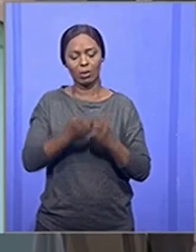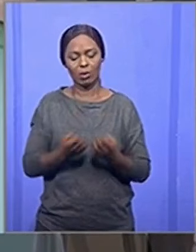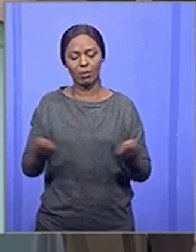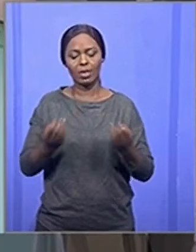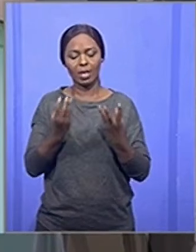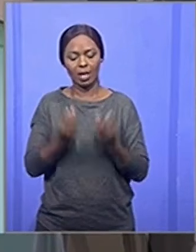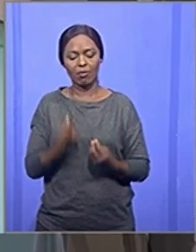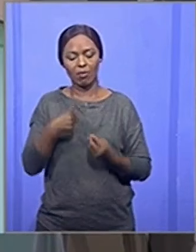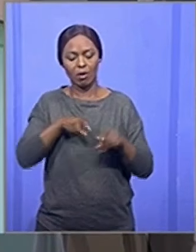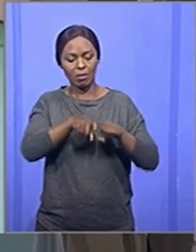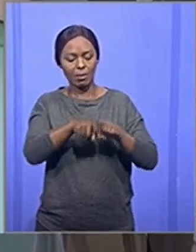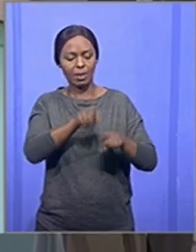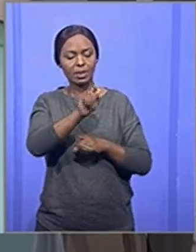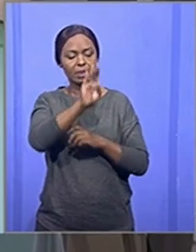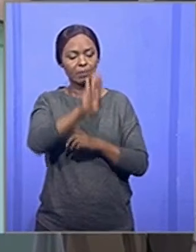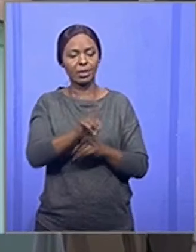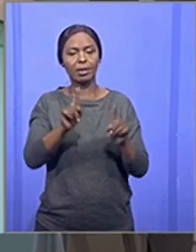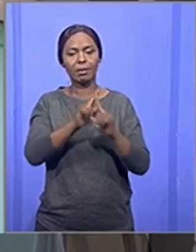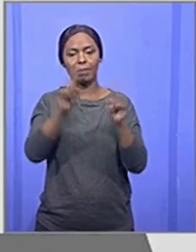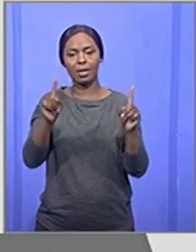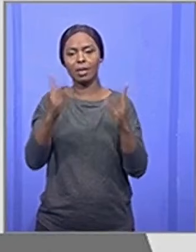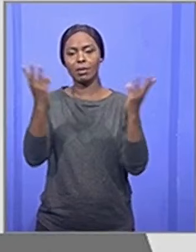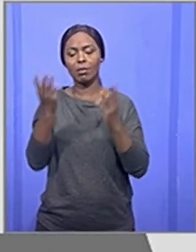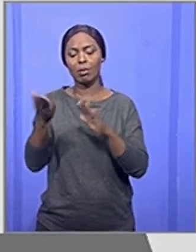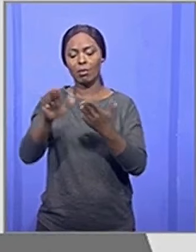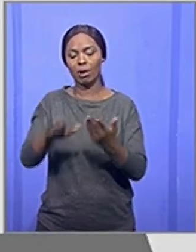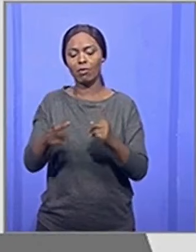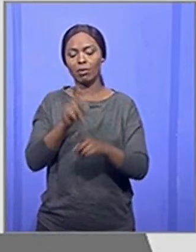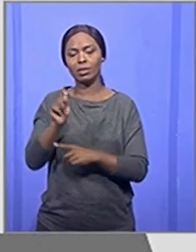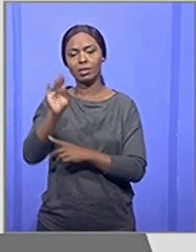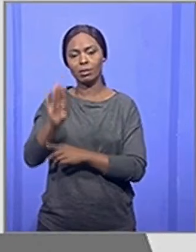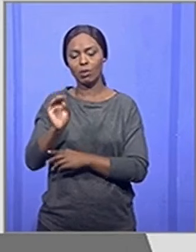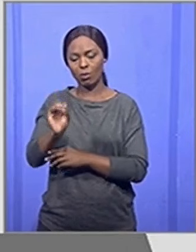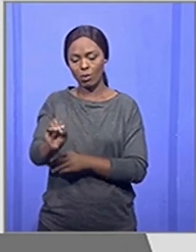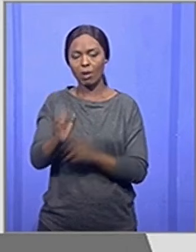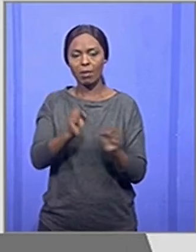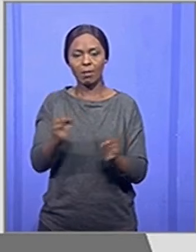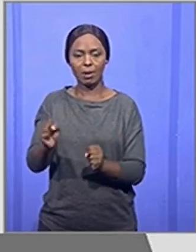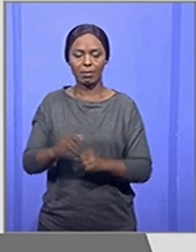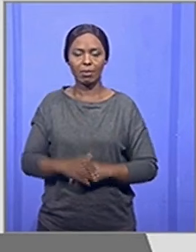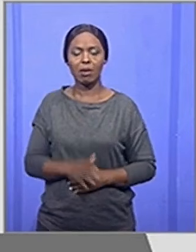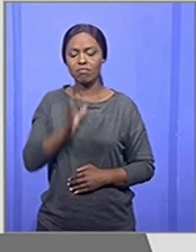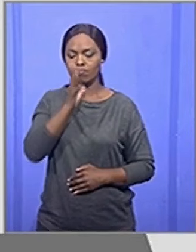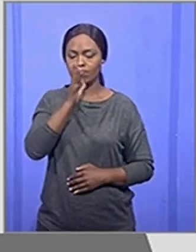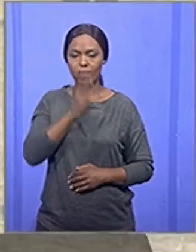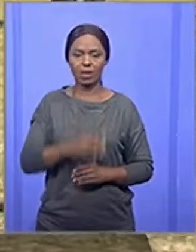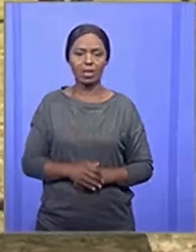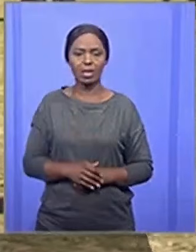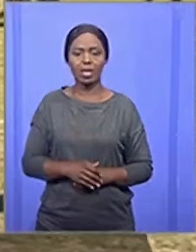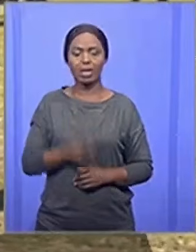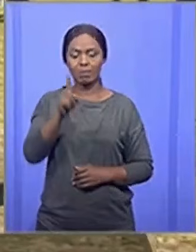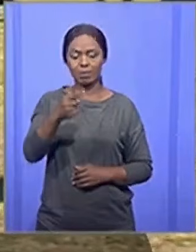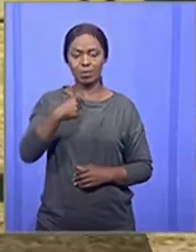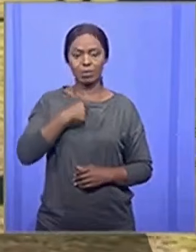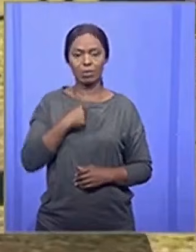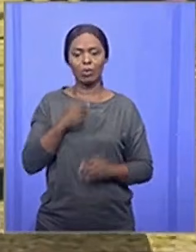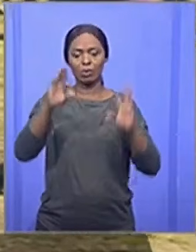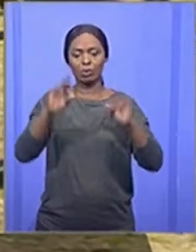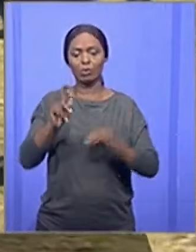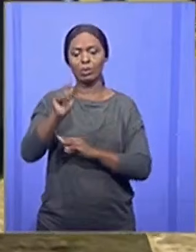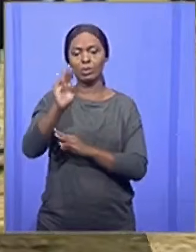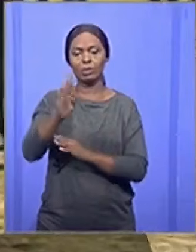TB, sekgahla sa batho ba hlokahalang se ntse se le hodimo. Mokota wa monongwaha kwano naheng o re, nna le wena re ka fedisa